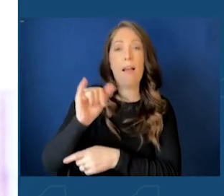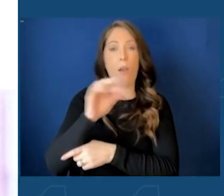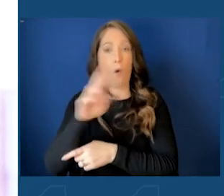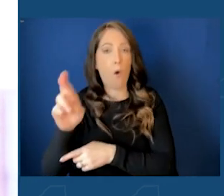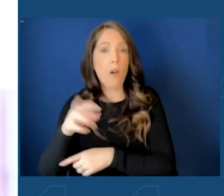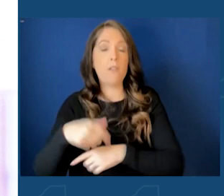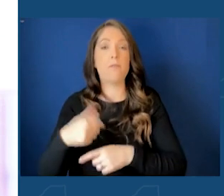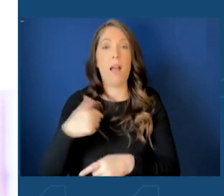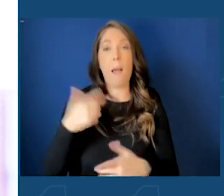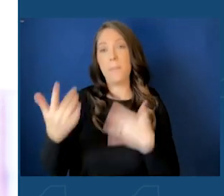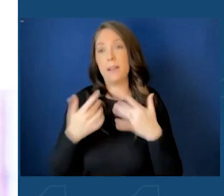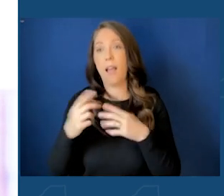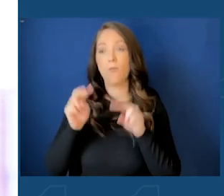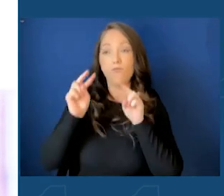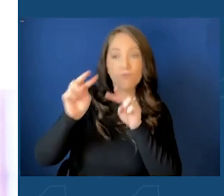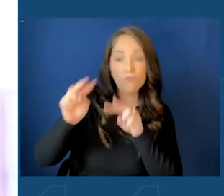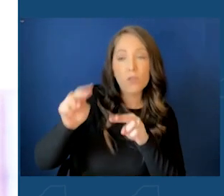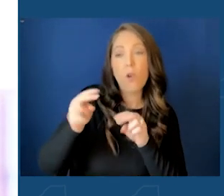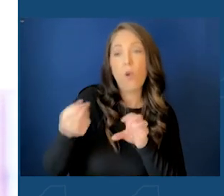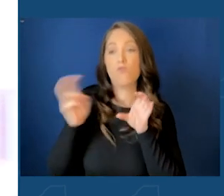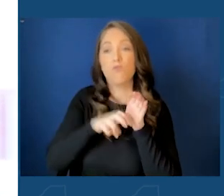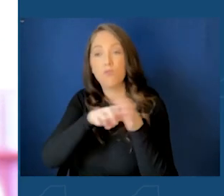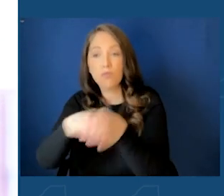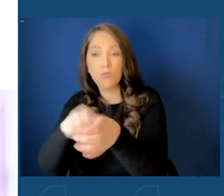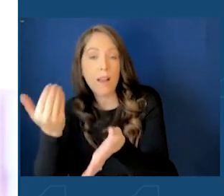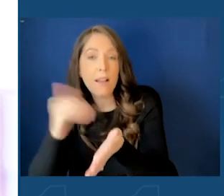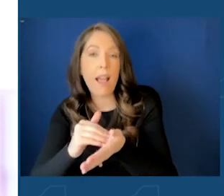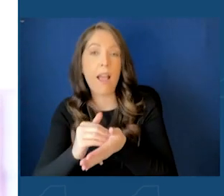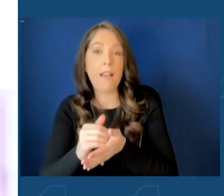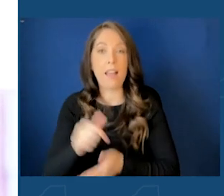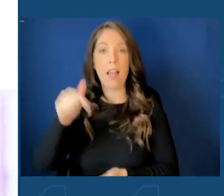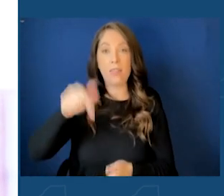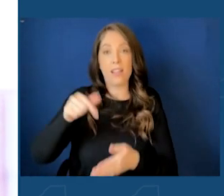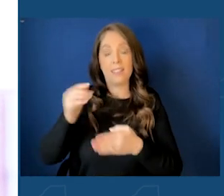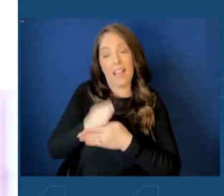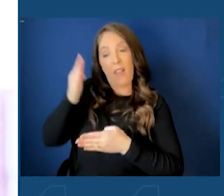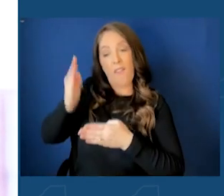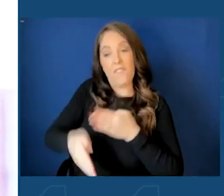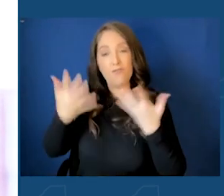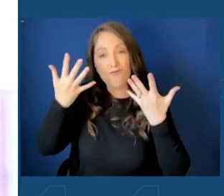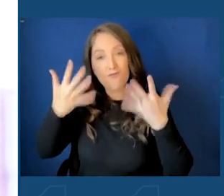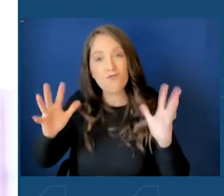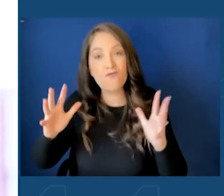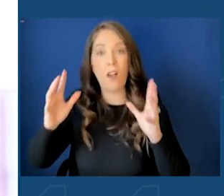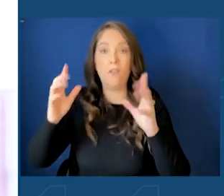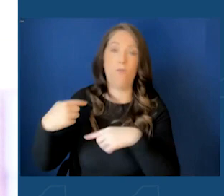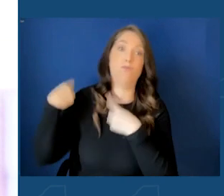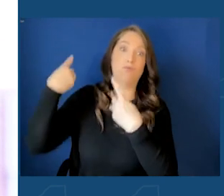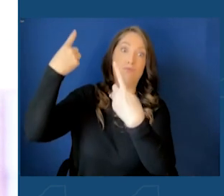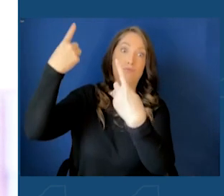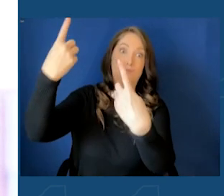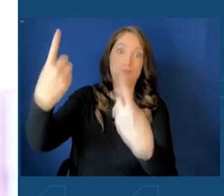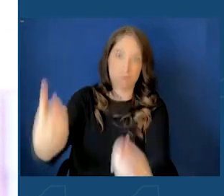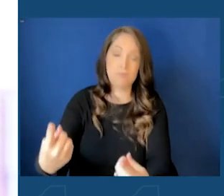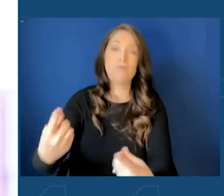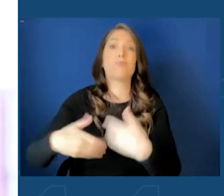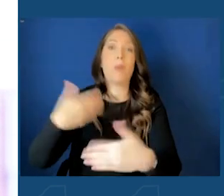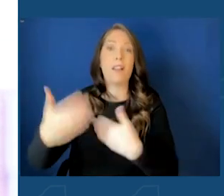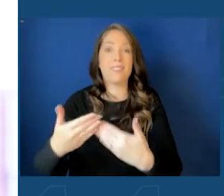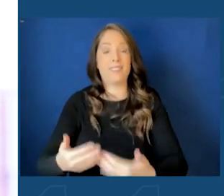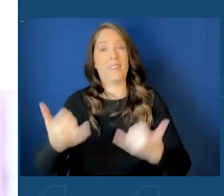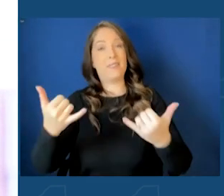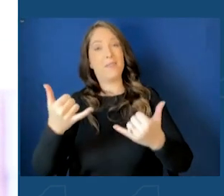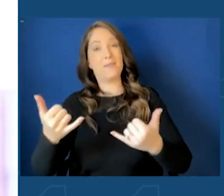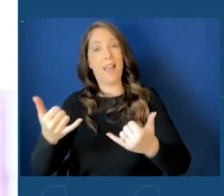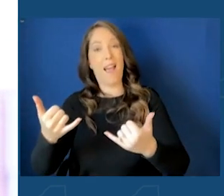look forward to many more opportunities like this, but this is the completion of a long, long ride, and it stopped right here in Westbury.